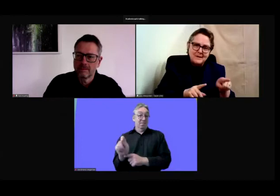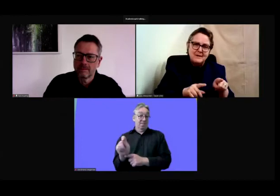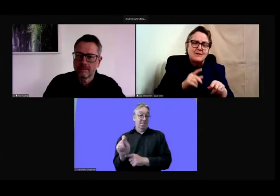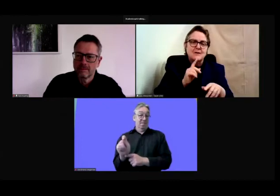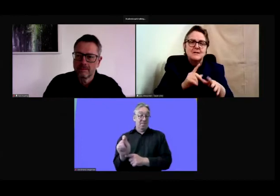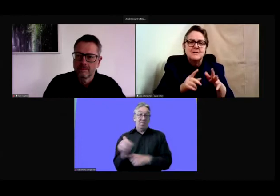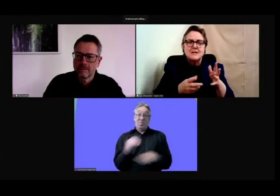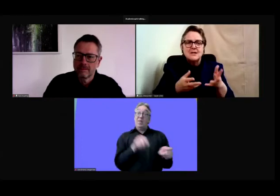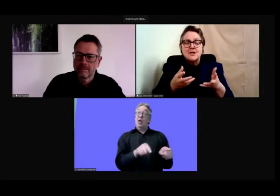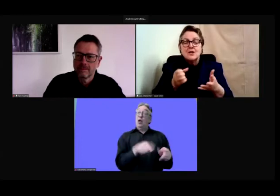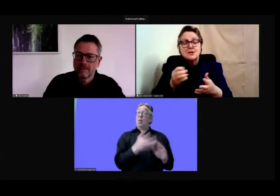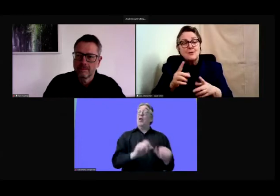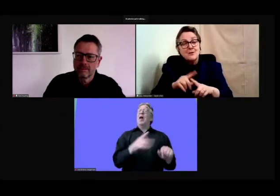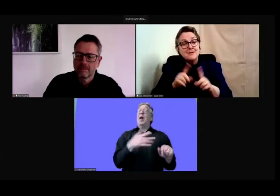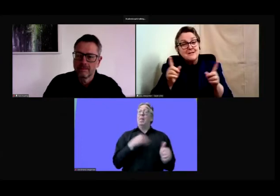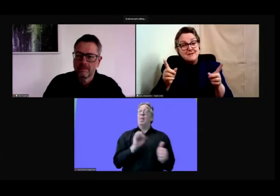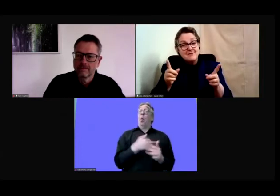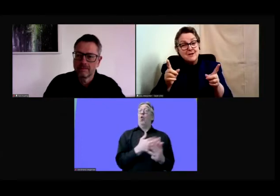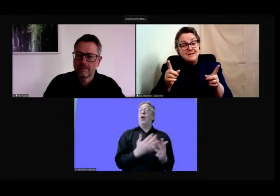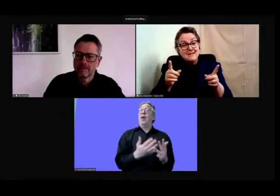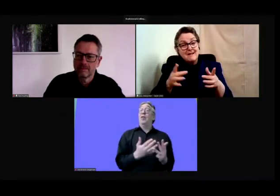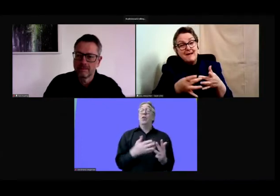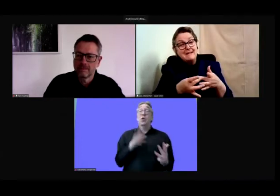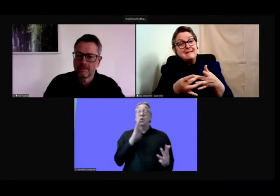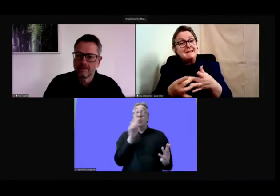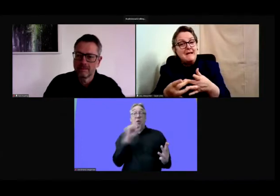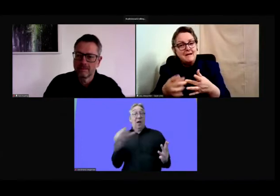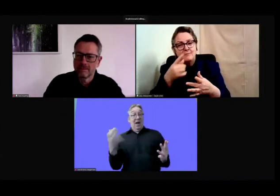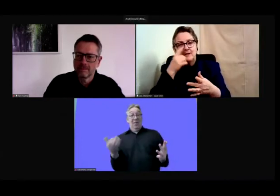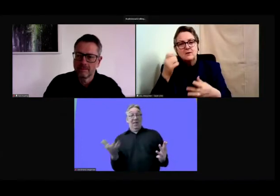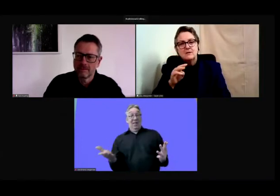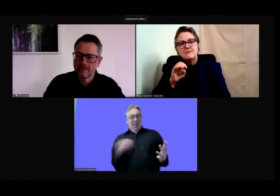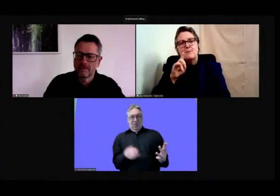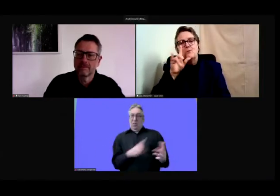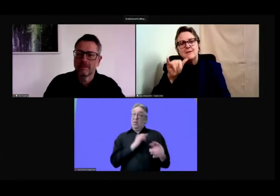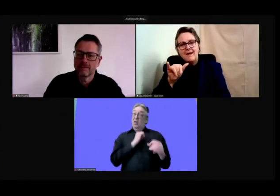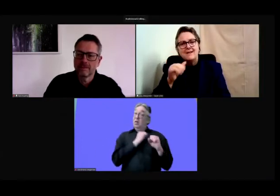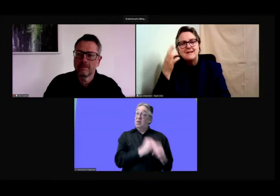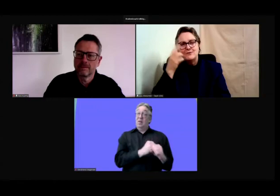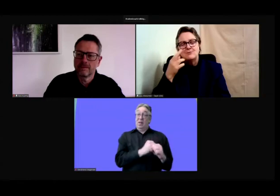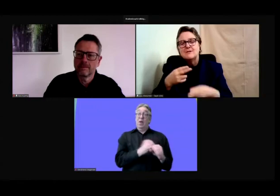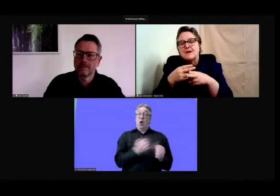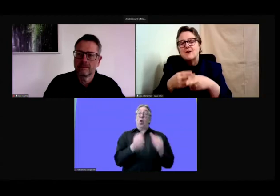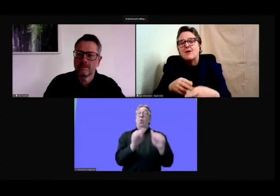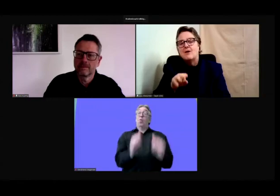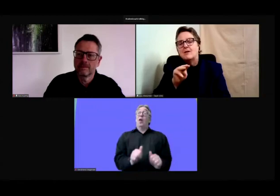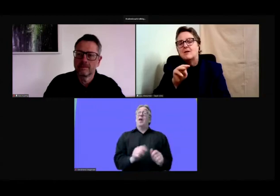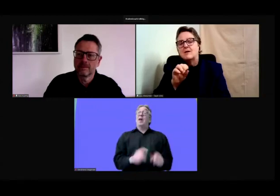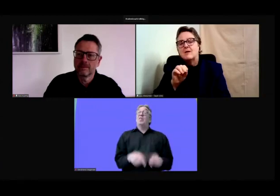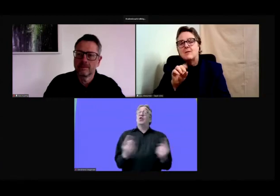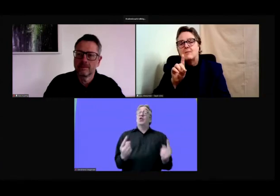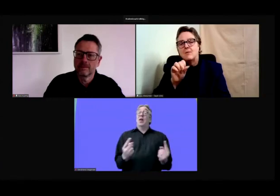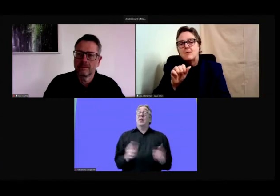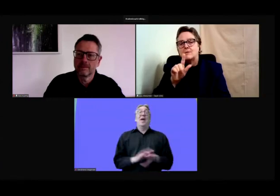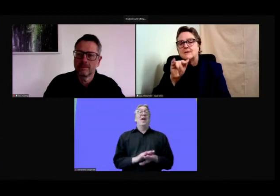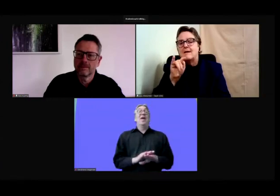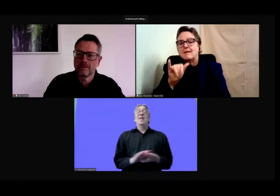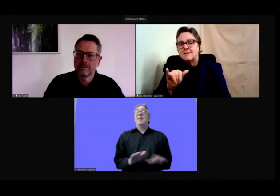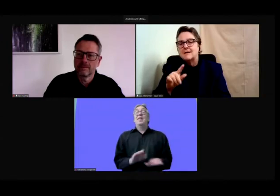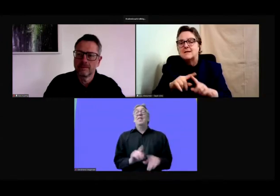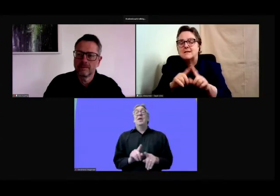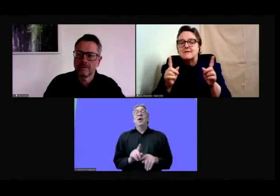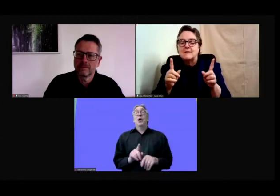We have a difference that is driven by the modality, and that's why I call it a modality difference. It is more than, or not more, but it is not